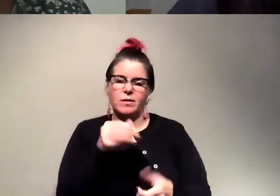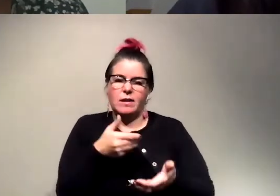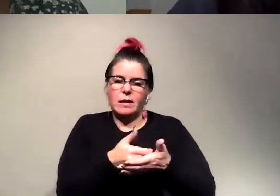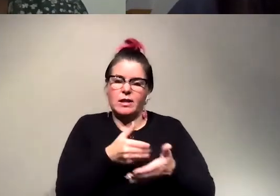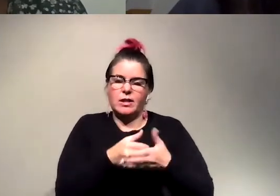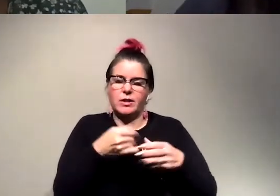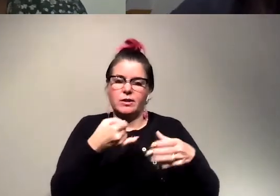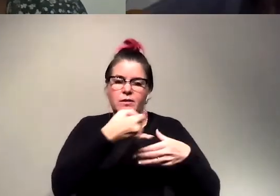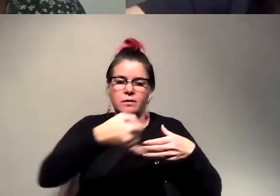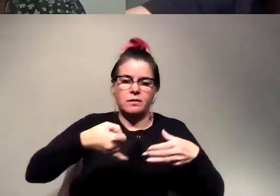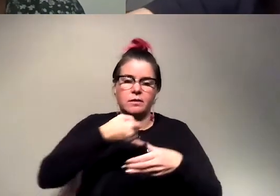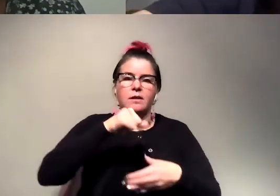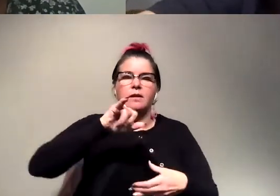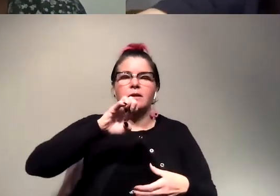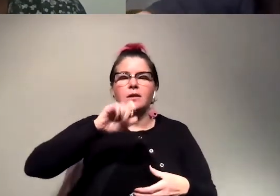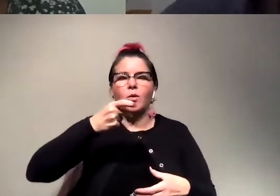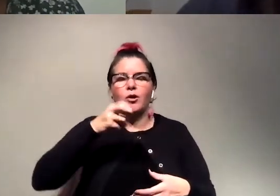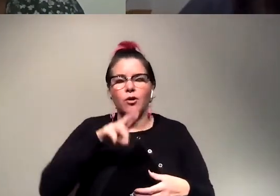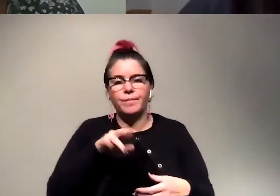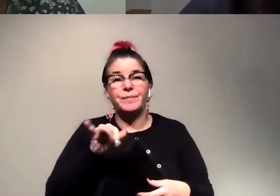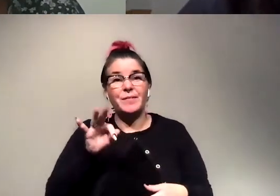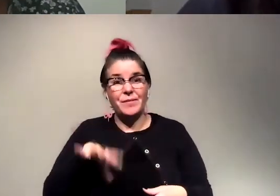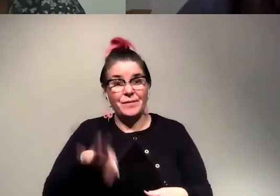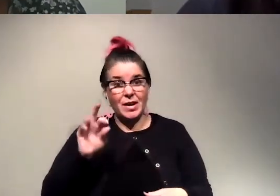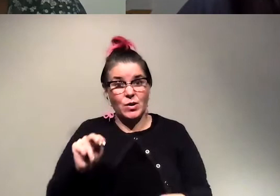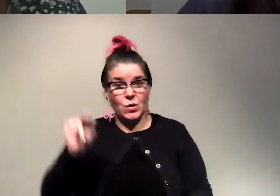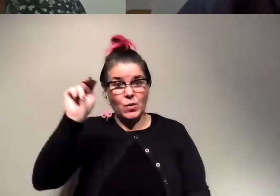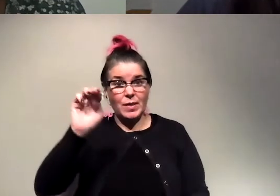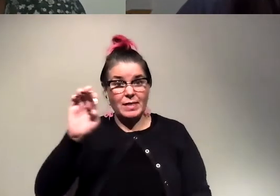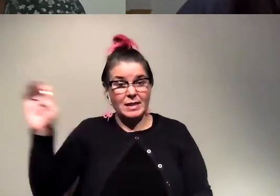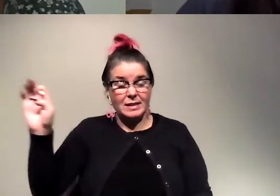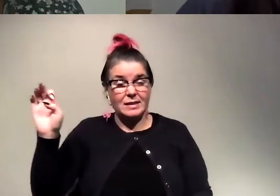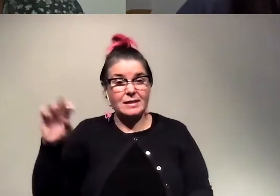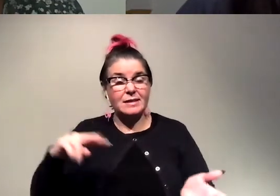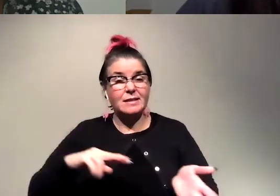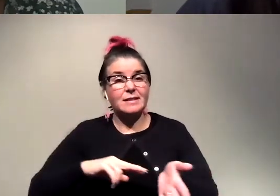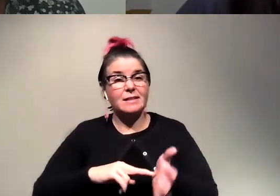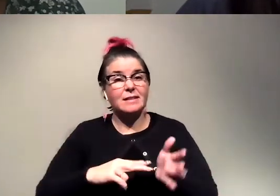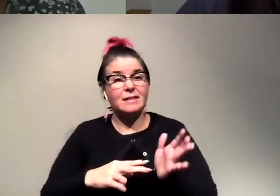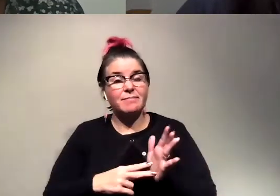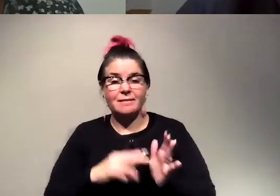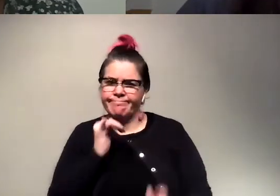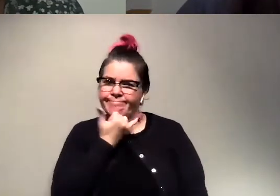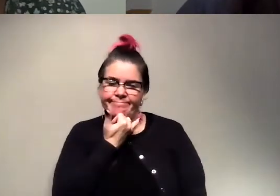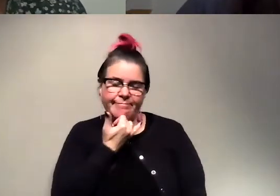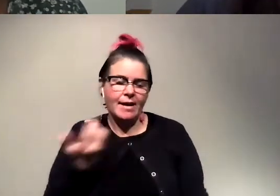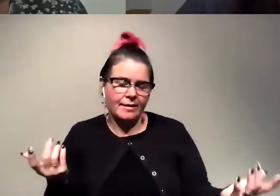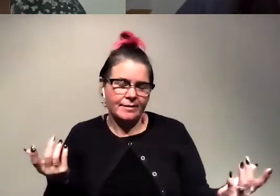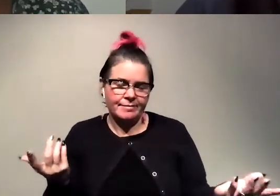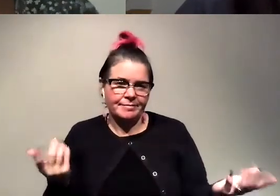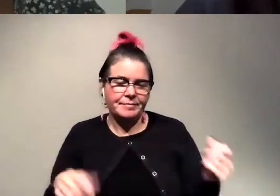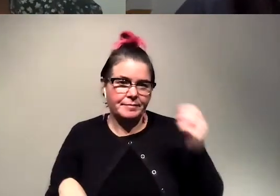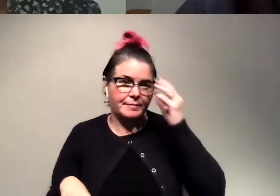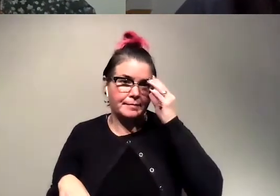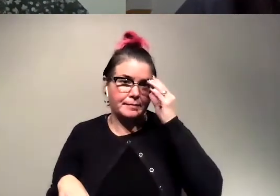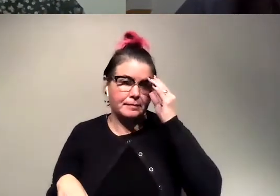equator. If you do find them in the northeast, it is completely accidental. It is